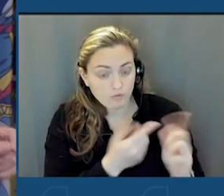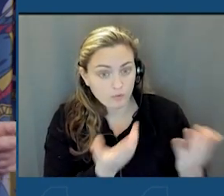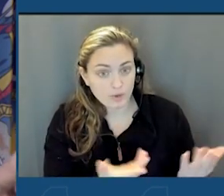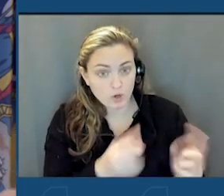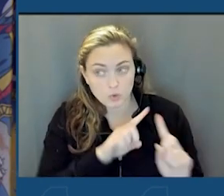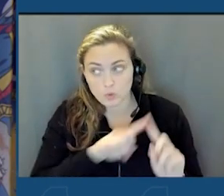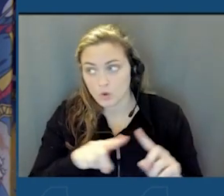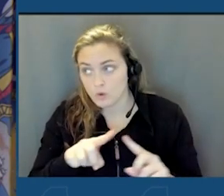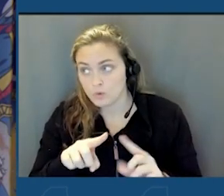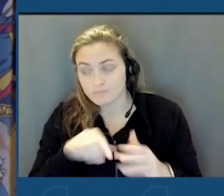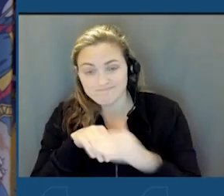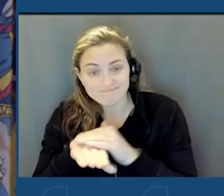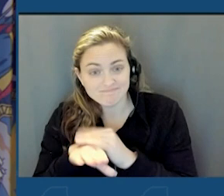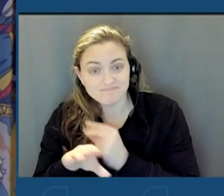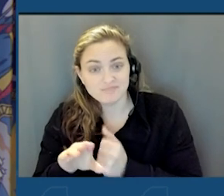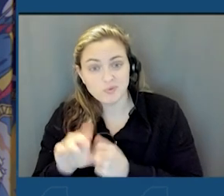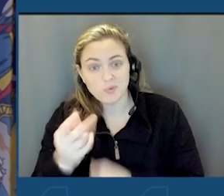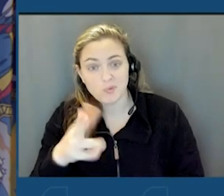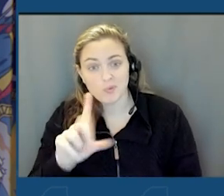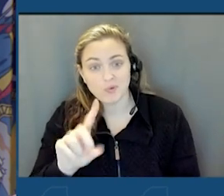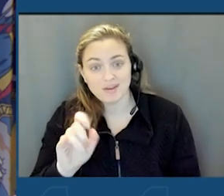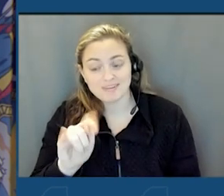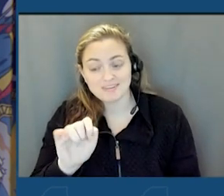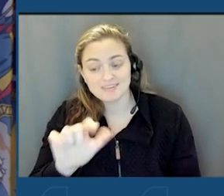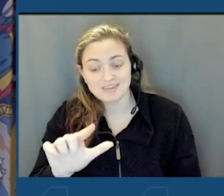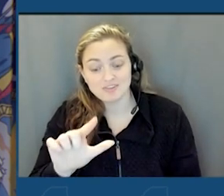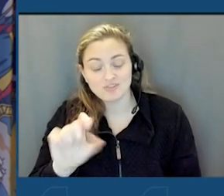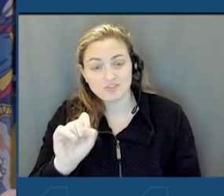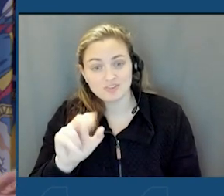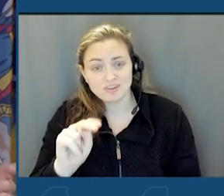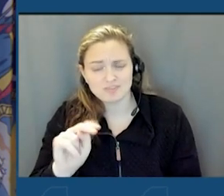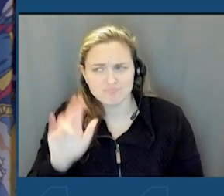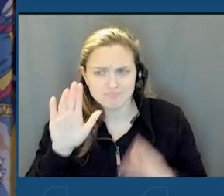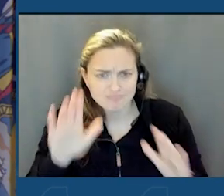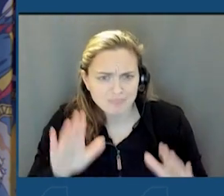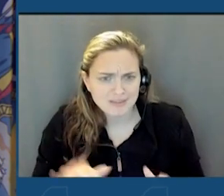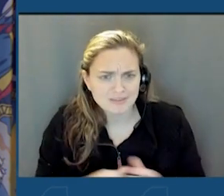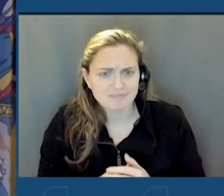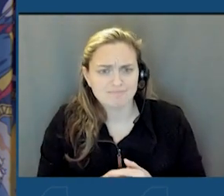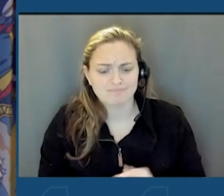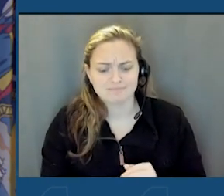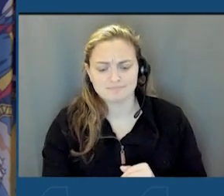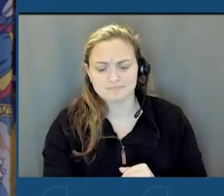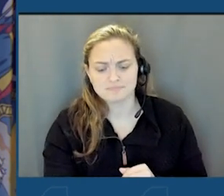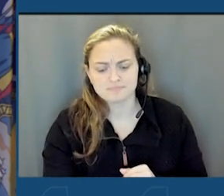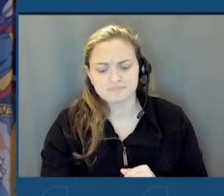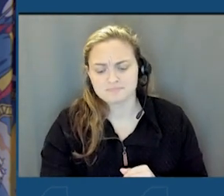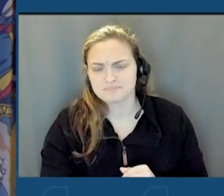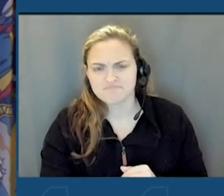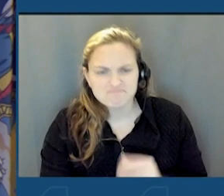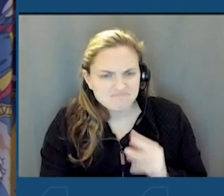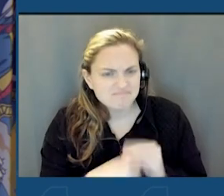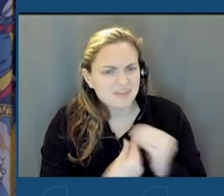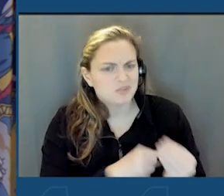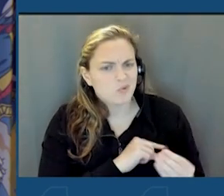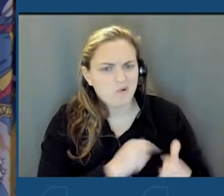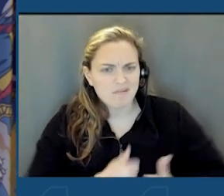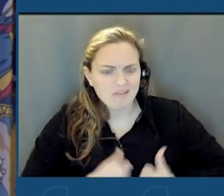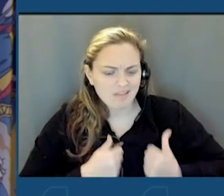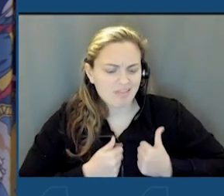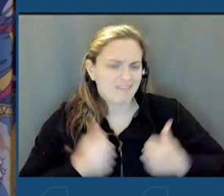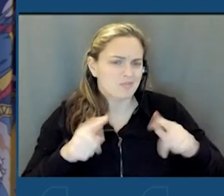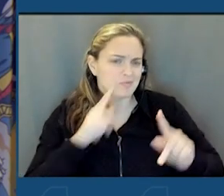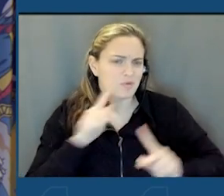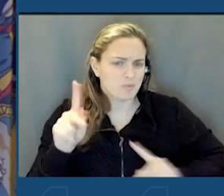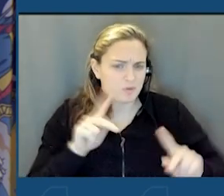Central Station is extraordinary. And that just adds to the quality of life, the opportunity for people to